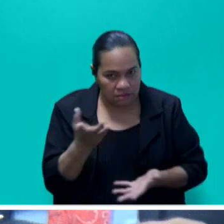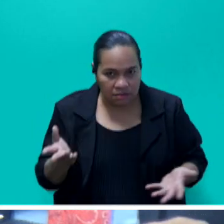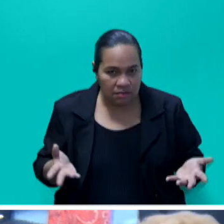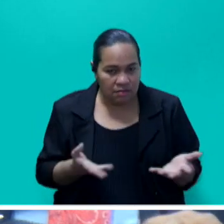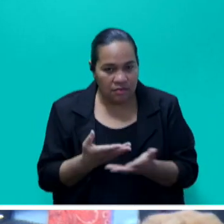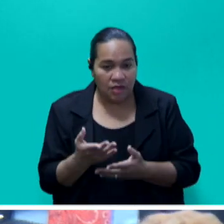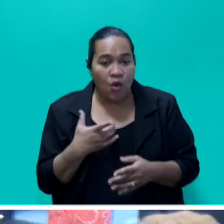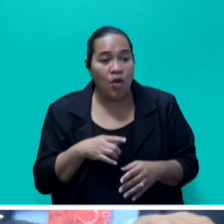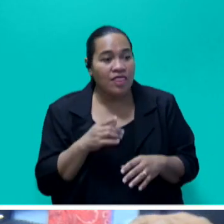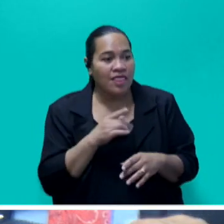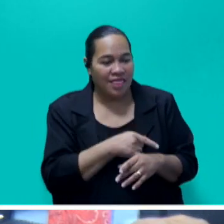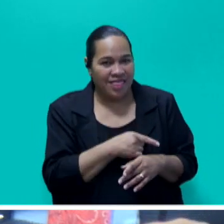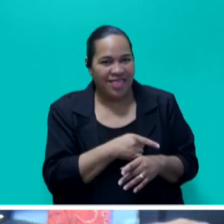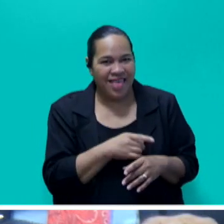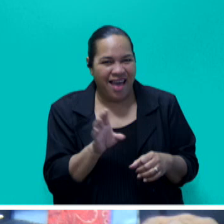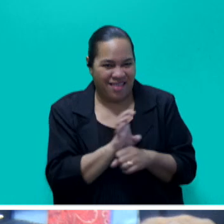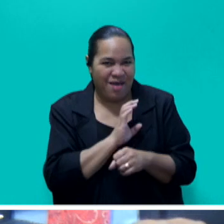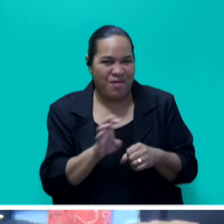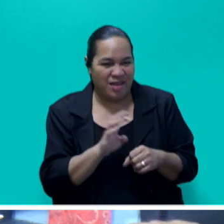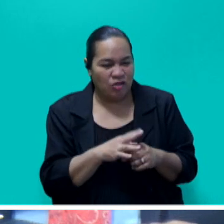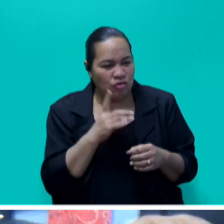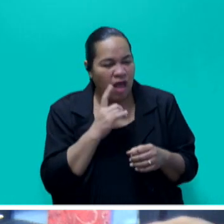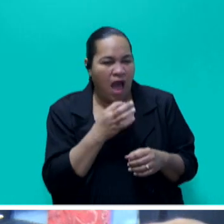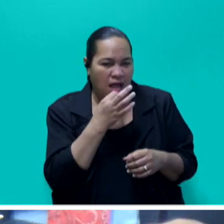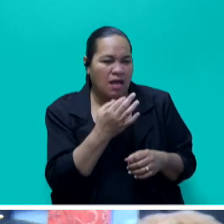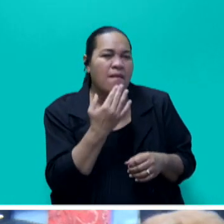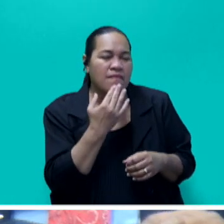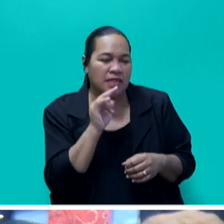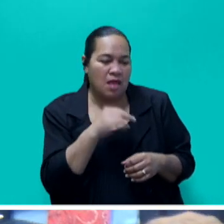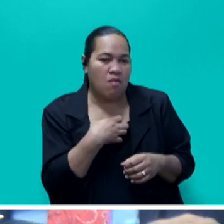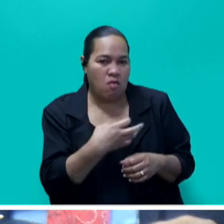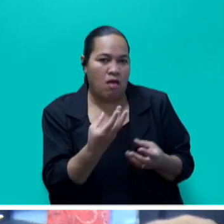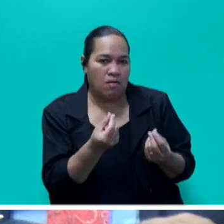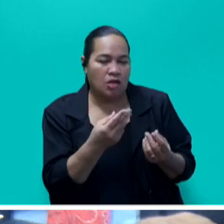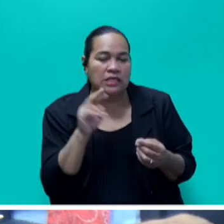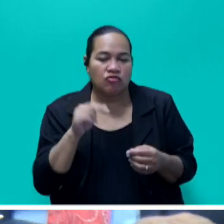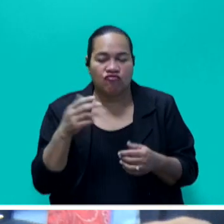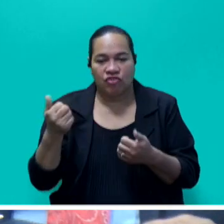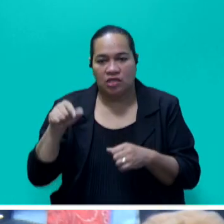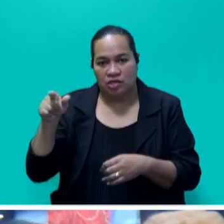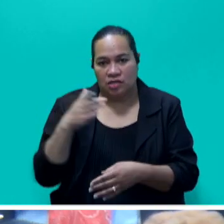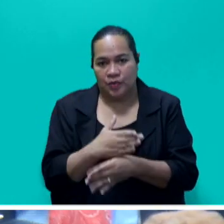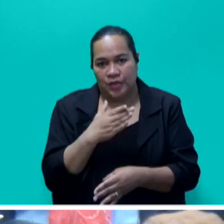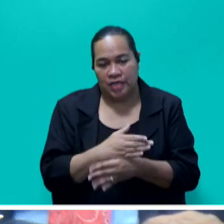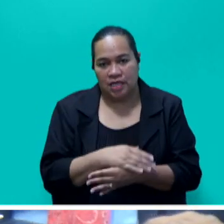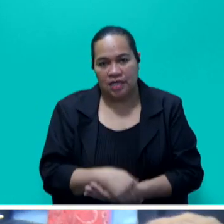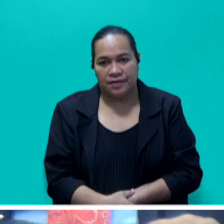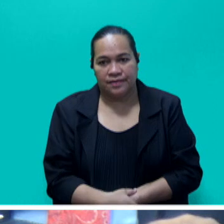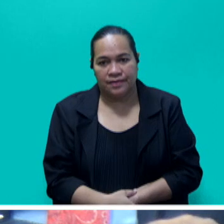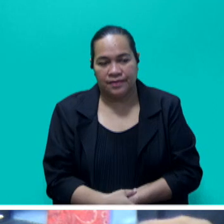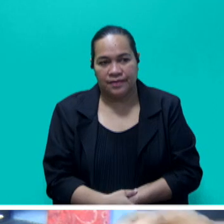with the contractor to assess extra funding that would be needed to complete the job. And I